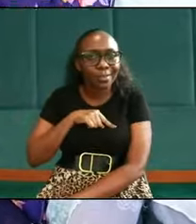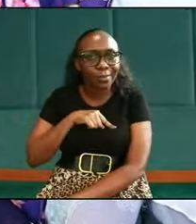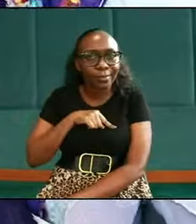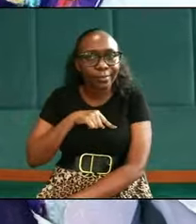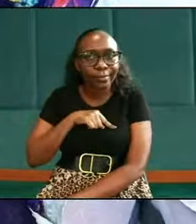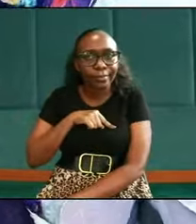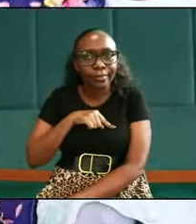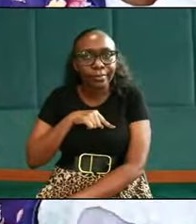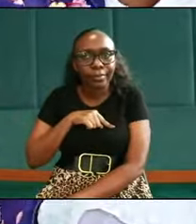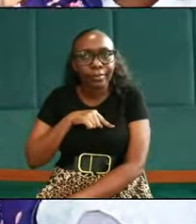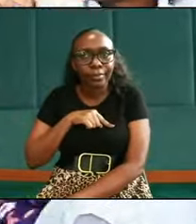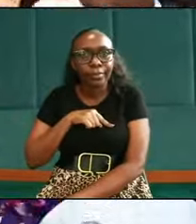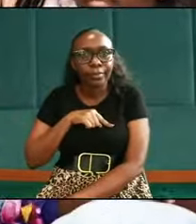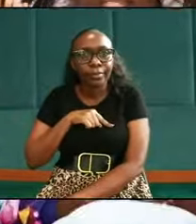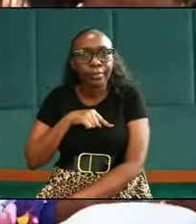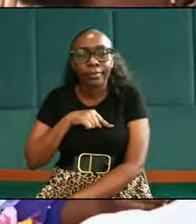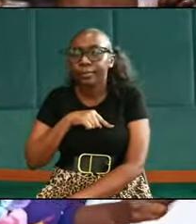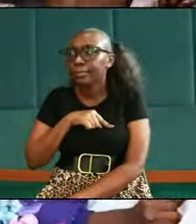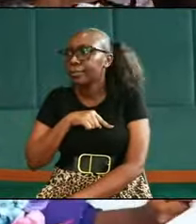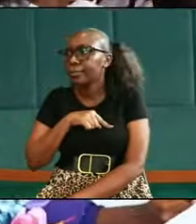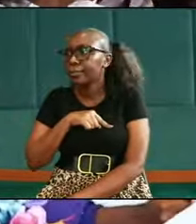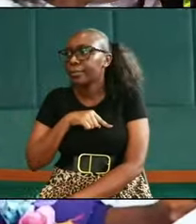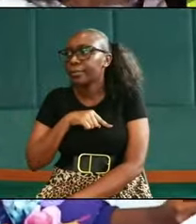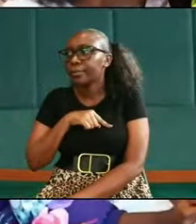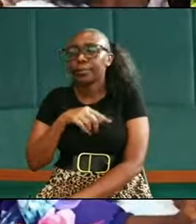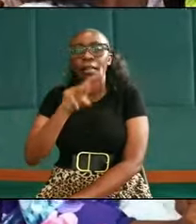as we wind? Yes, Martin.